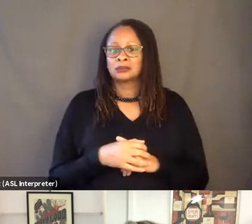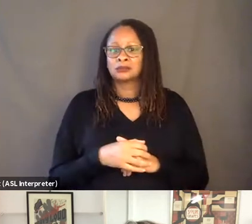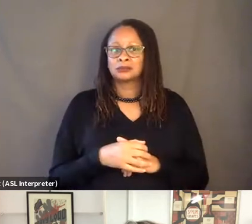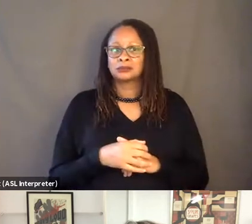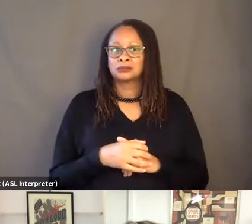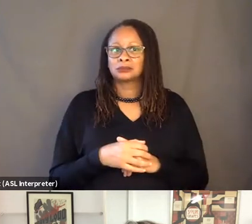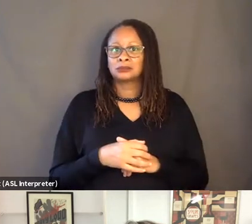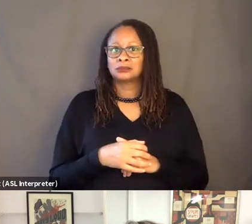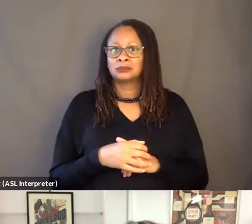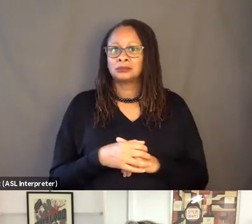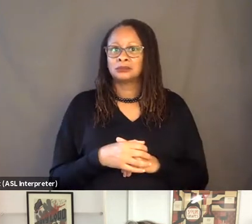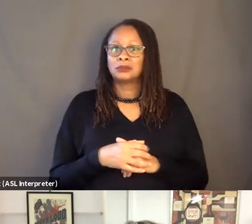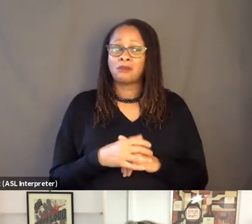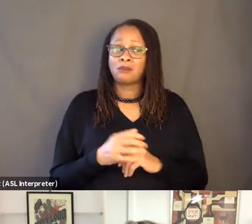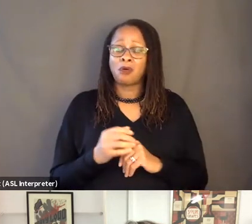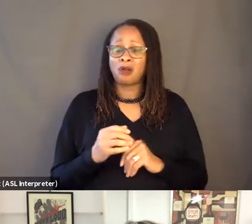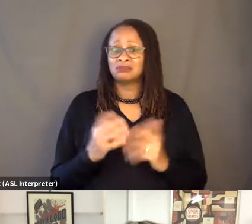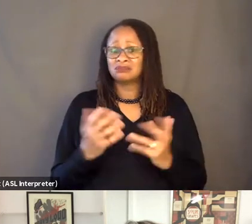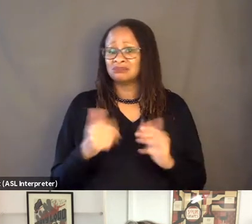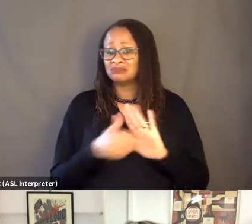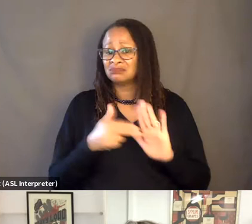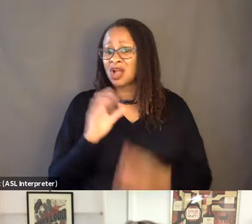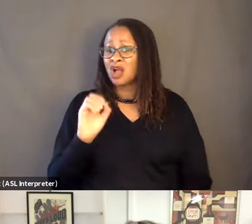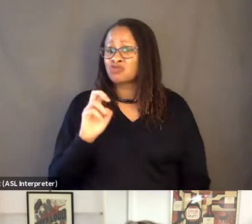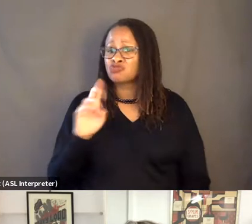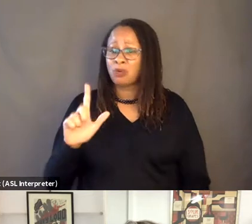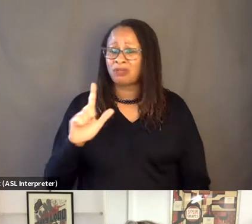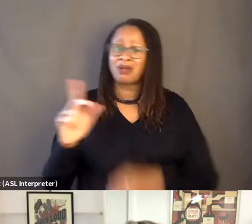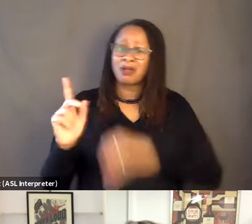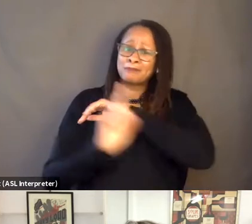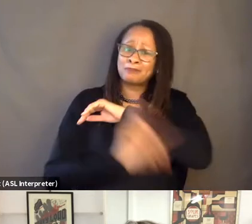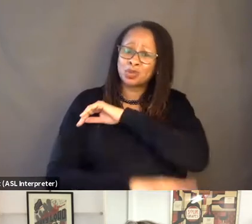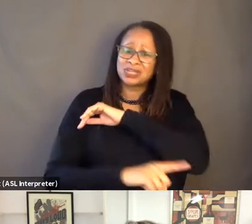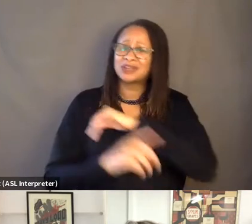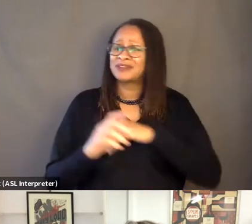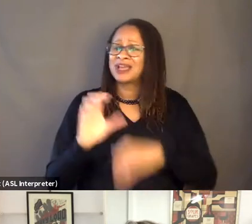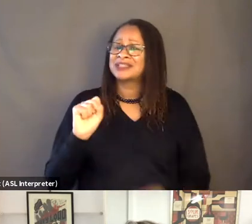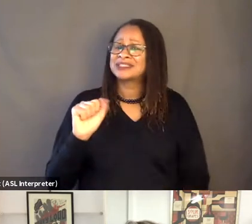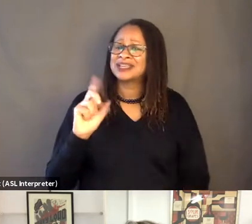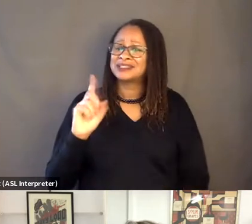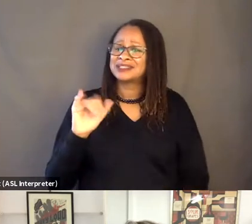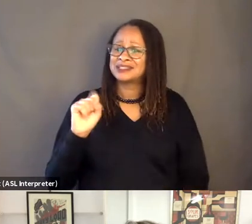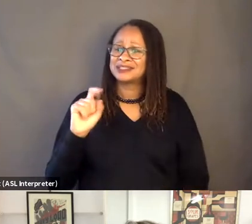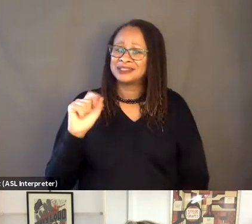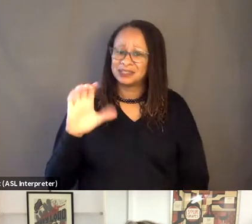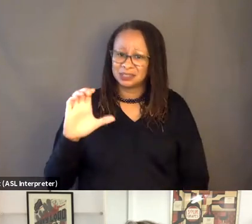or were cruel or sadistic or punitive. So I guess